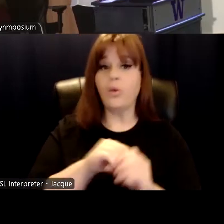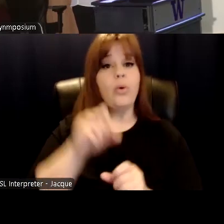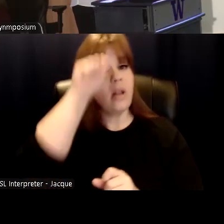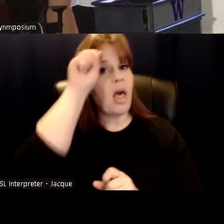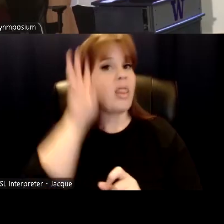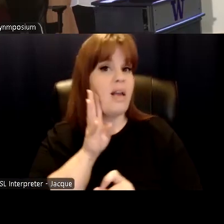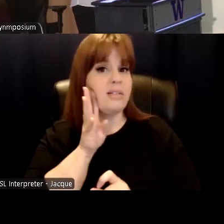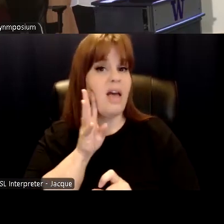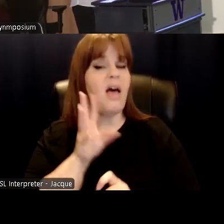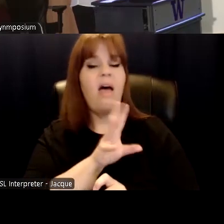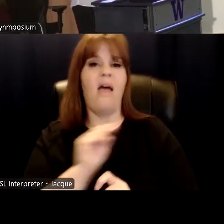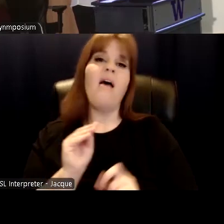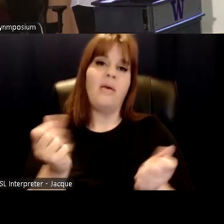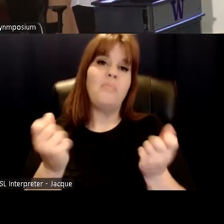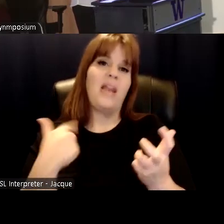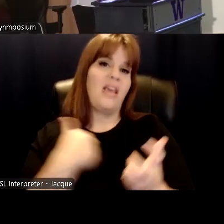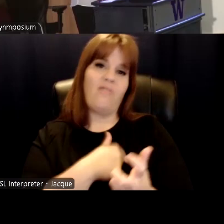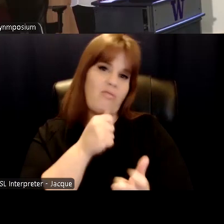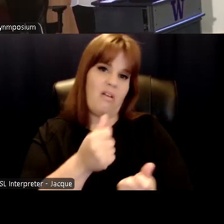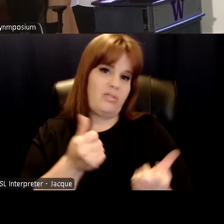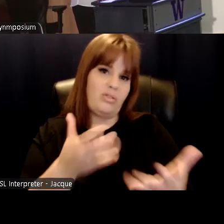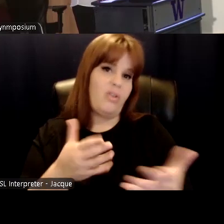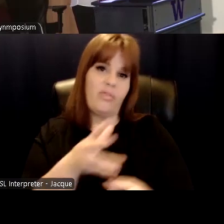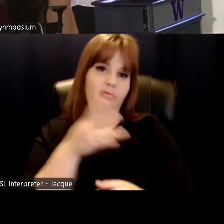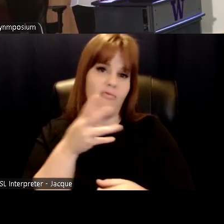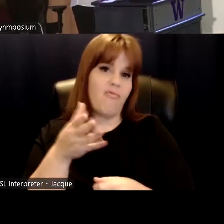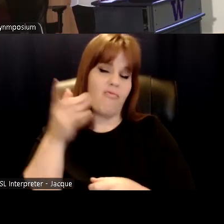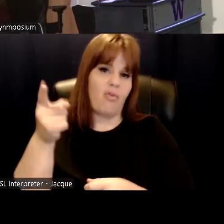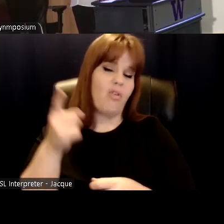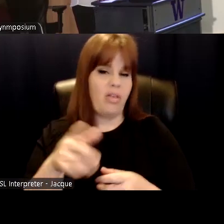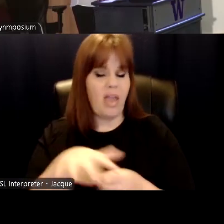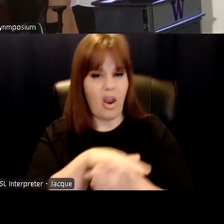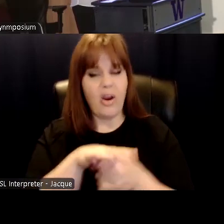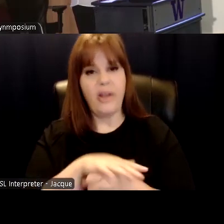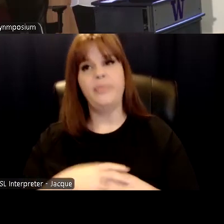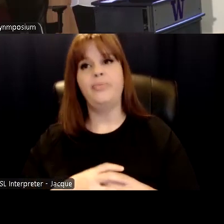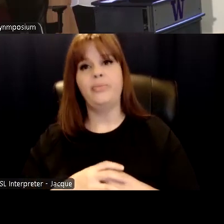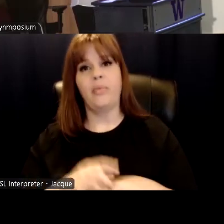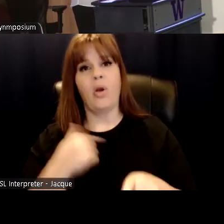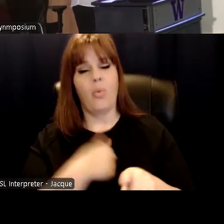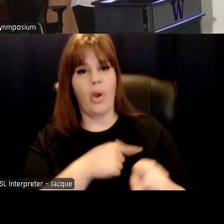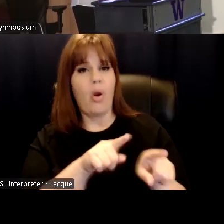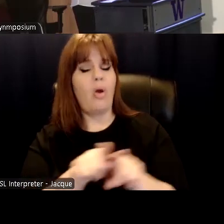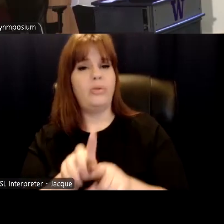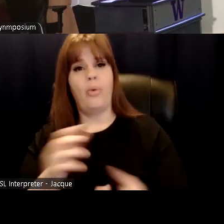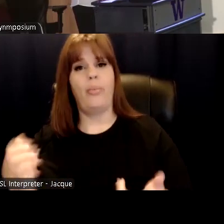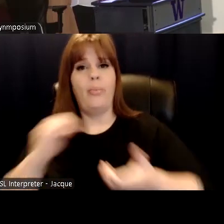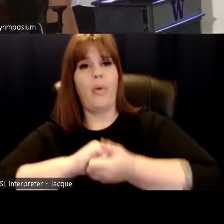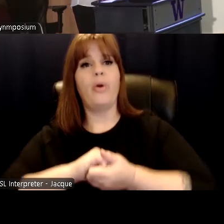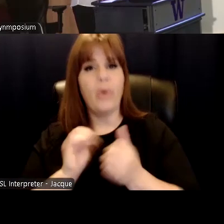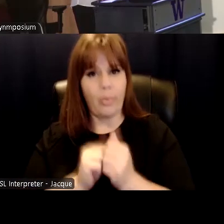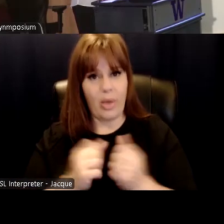and many of our underserved rural areas. We also are partnering with